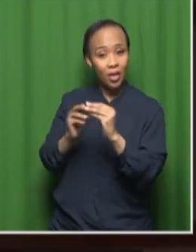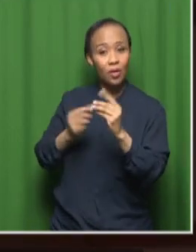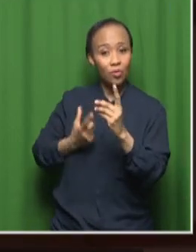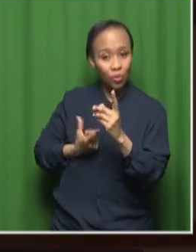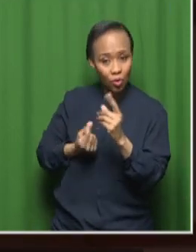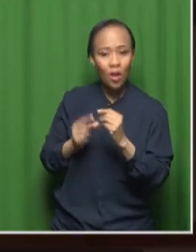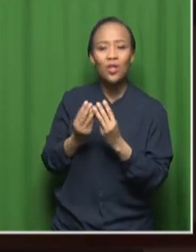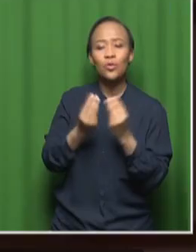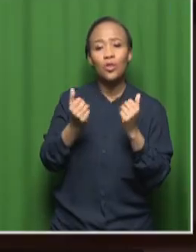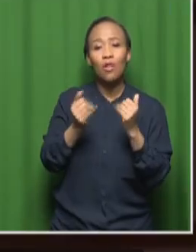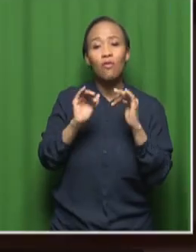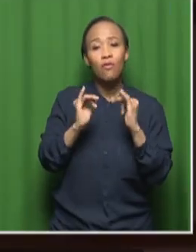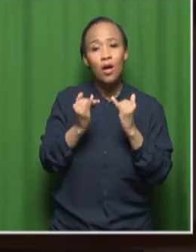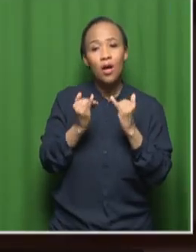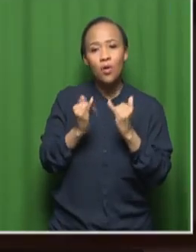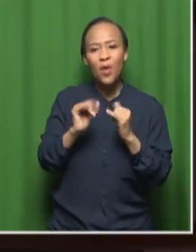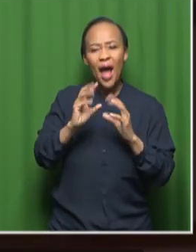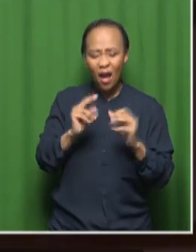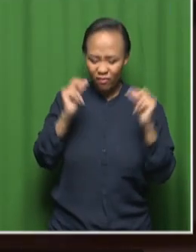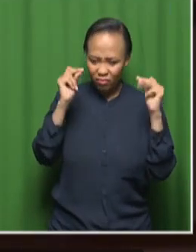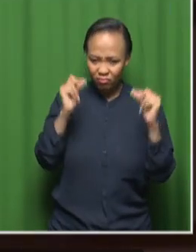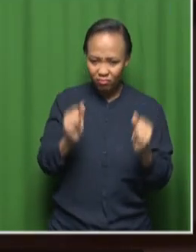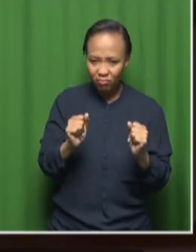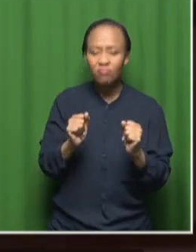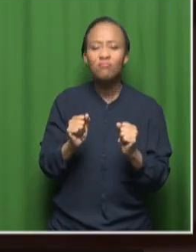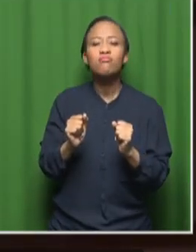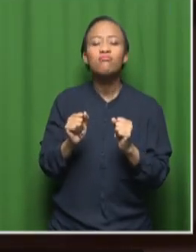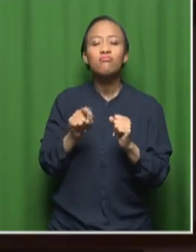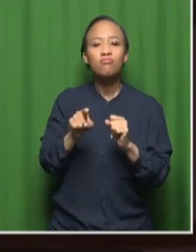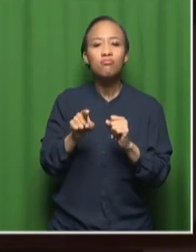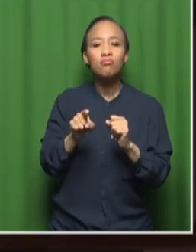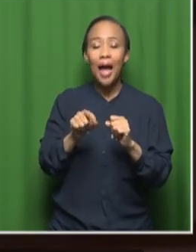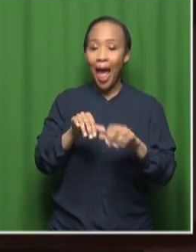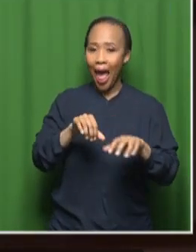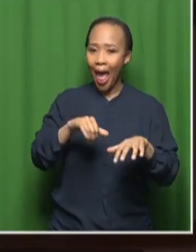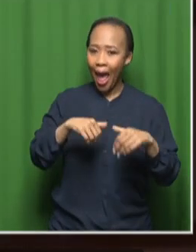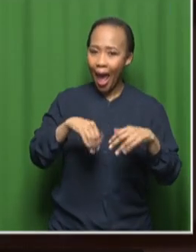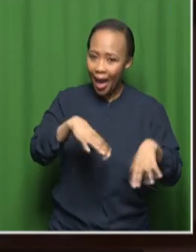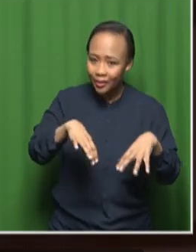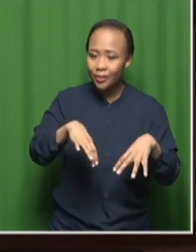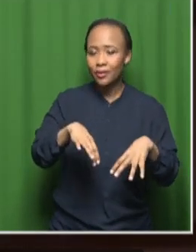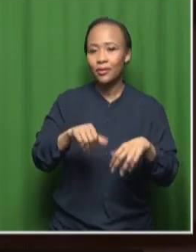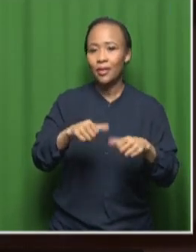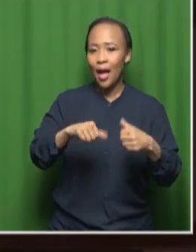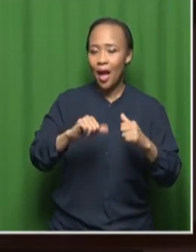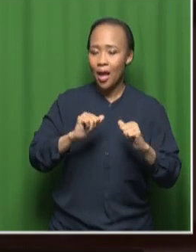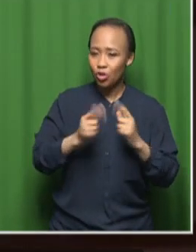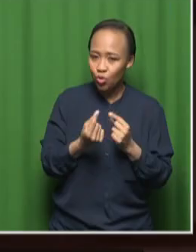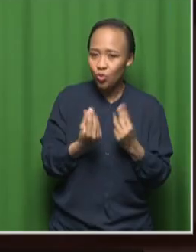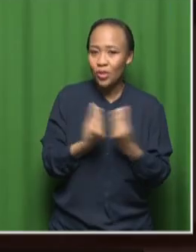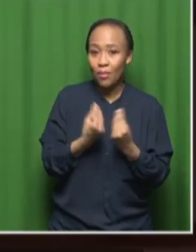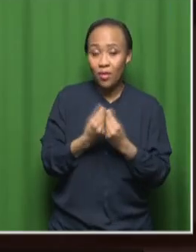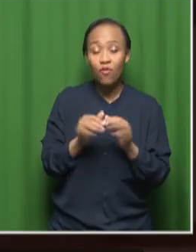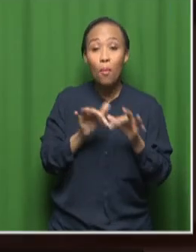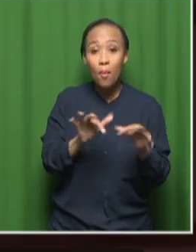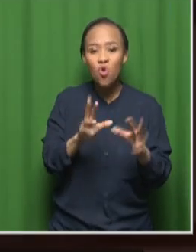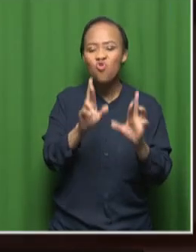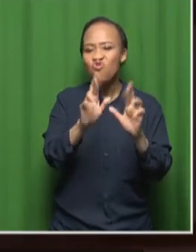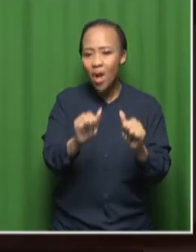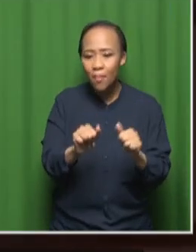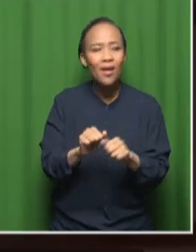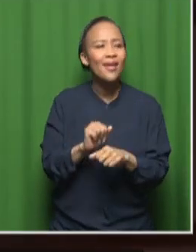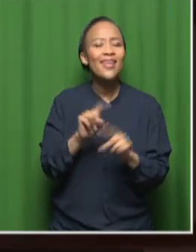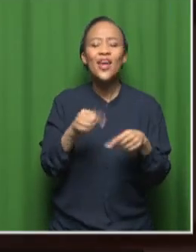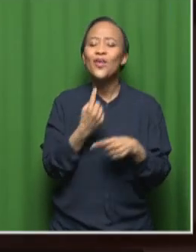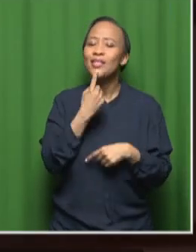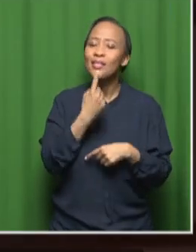are drastical measures that are to be taken against people who commit these acts and everything. So we can never just say, okay, stop this, stop this. We can